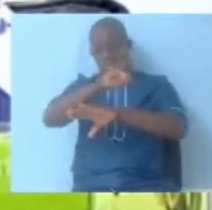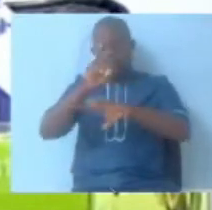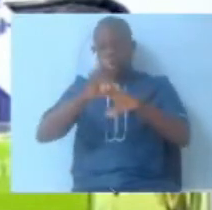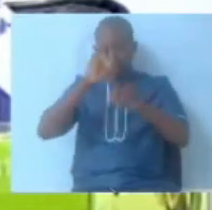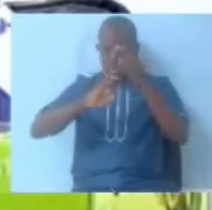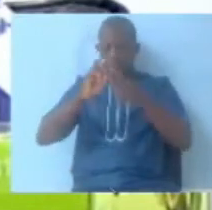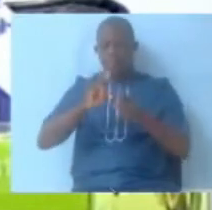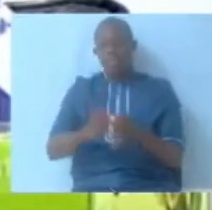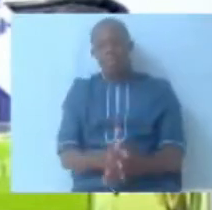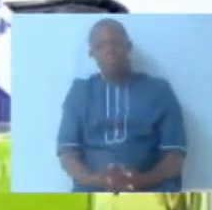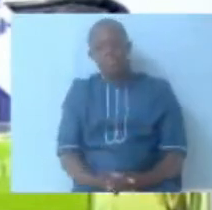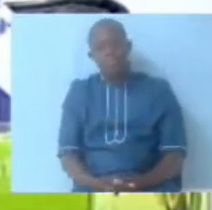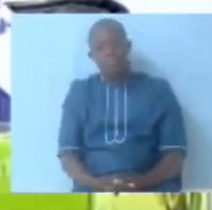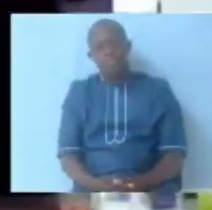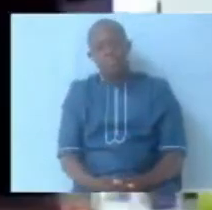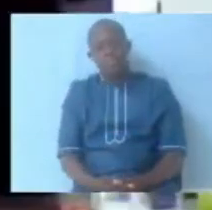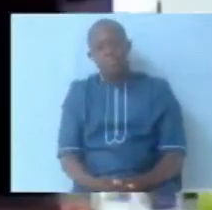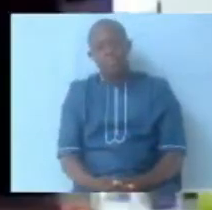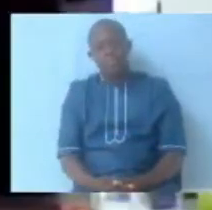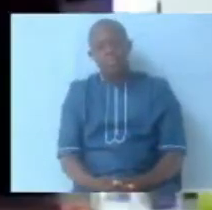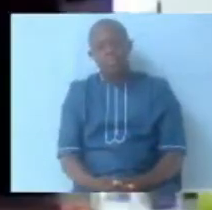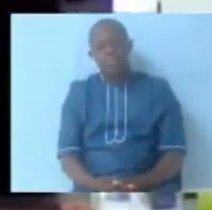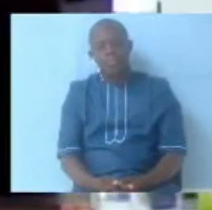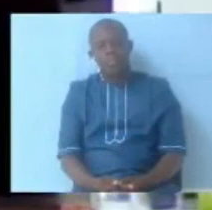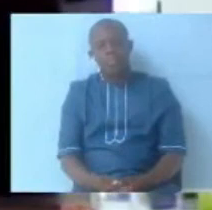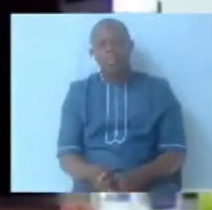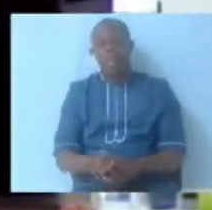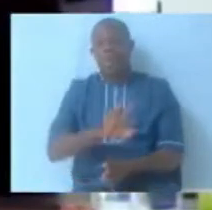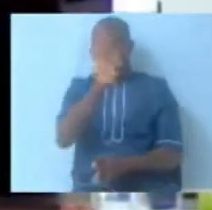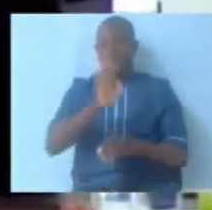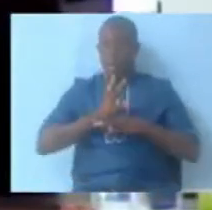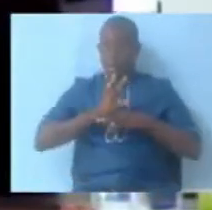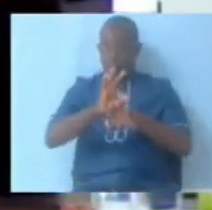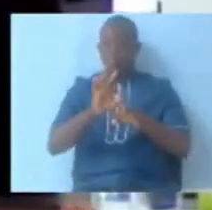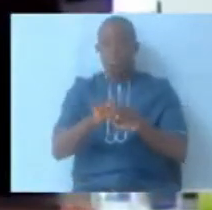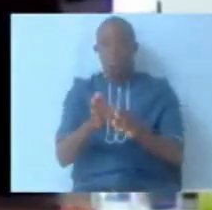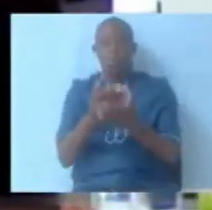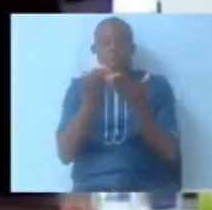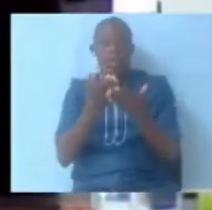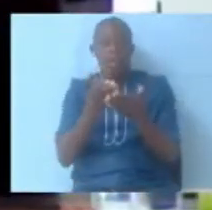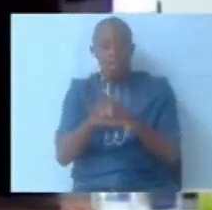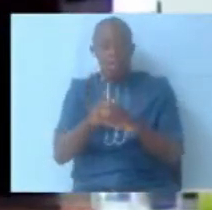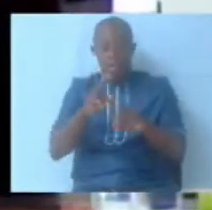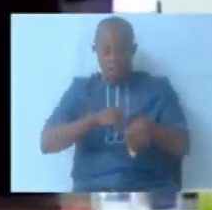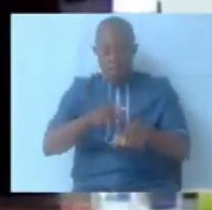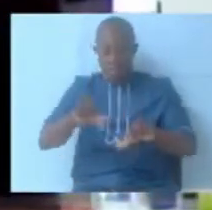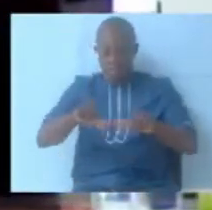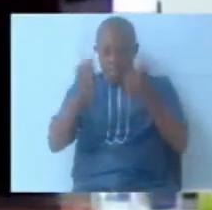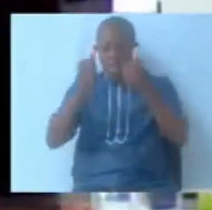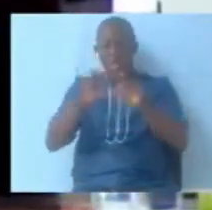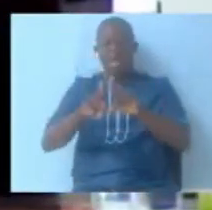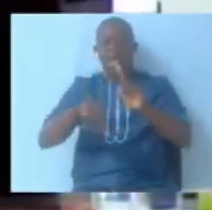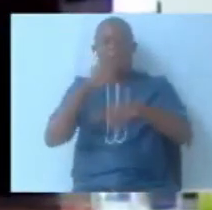yenta murundi naduku wokang yenta. It's interesting because at the beginning you told us that the effect of some of these decrees was that